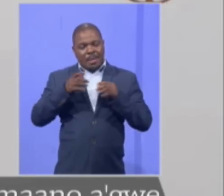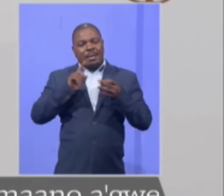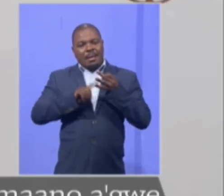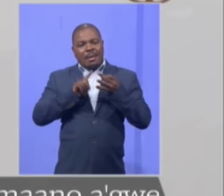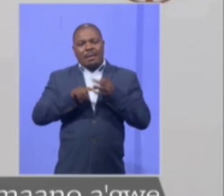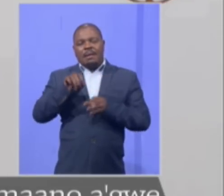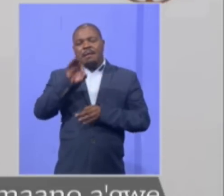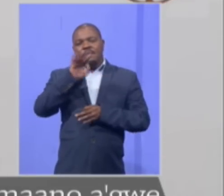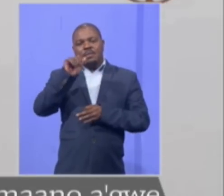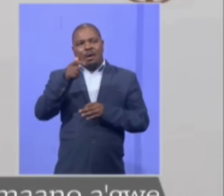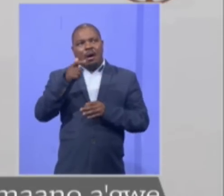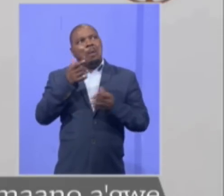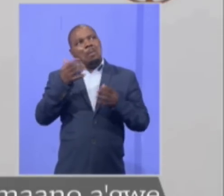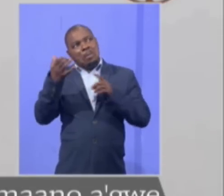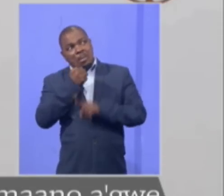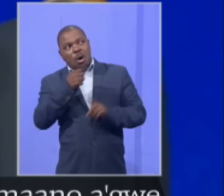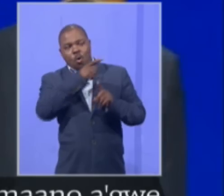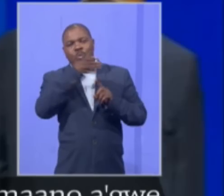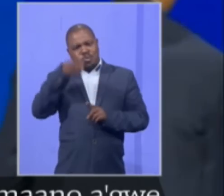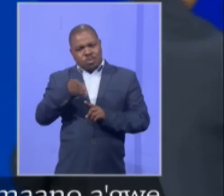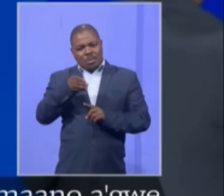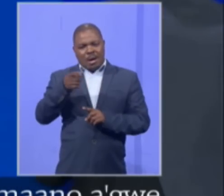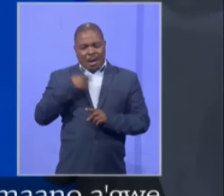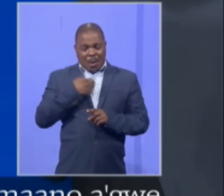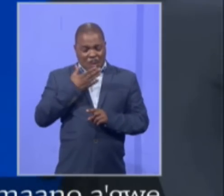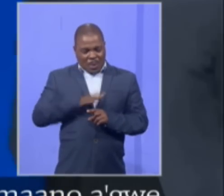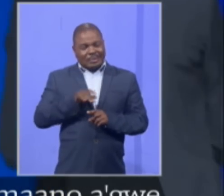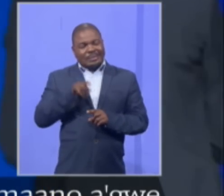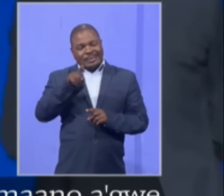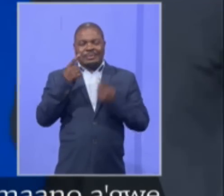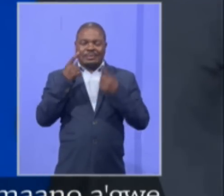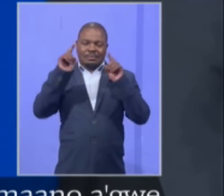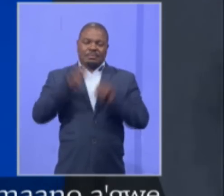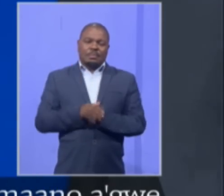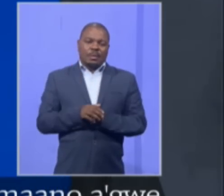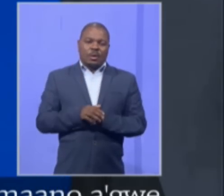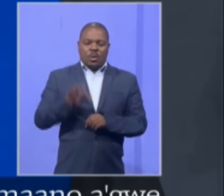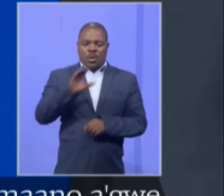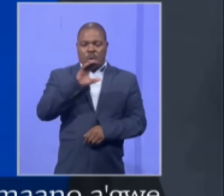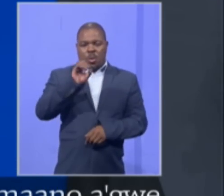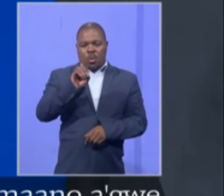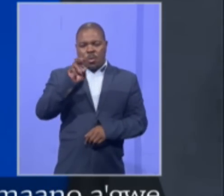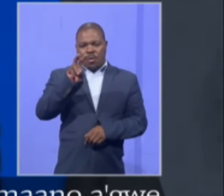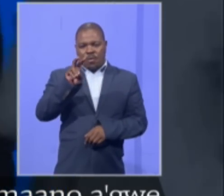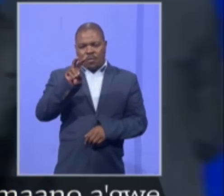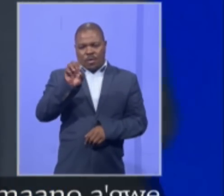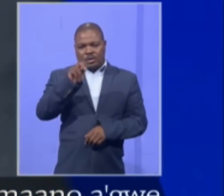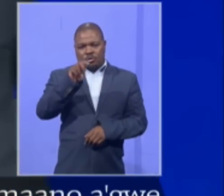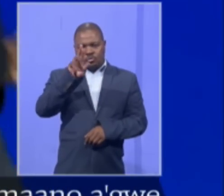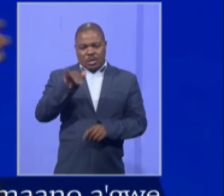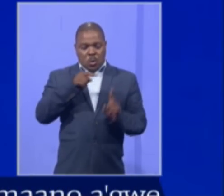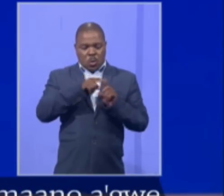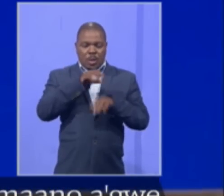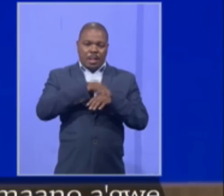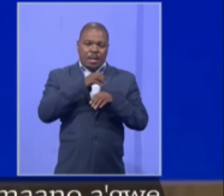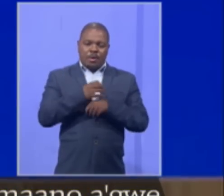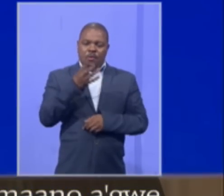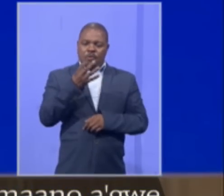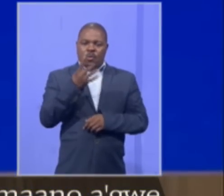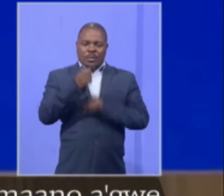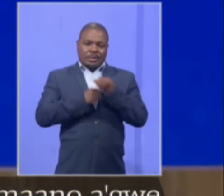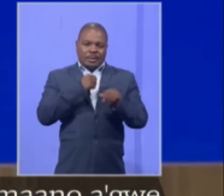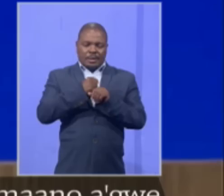28 Games to be a huge success. Coventry yo a nago le mengwaga e 14 o tšea marapo go tšwa go